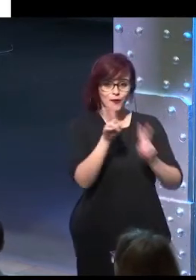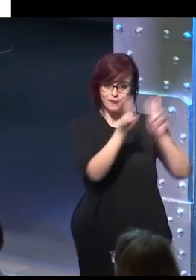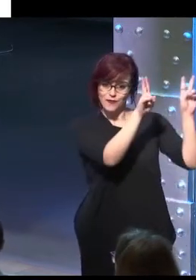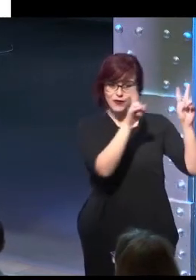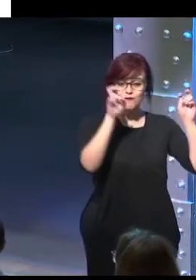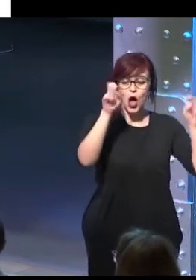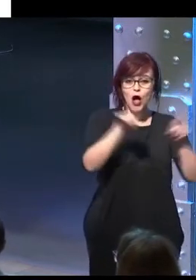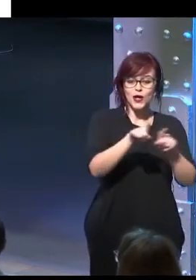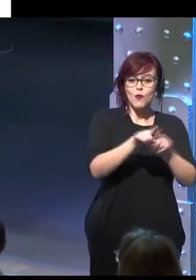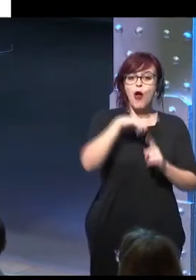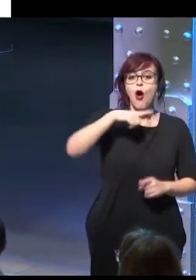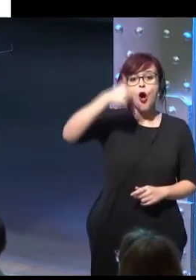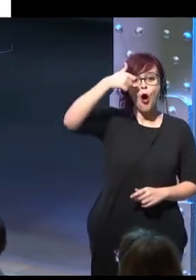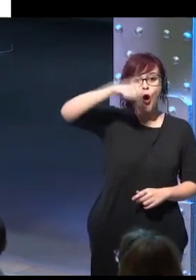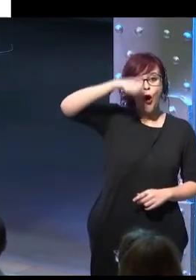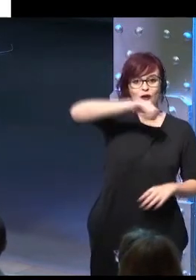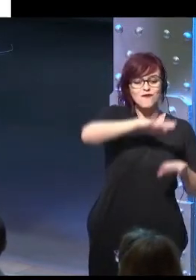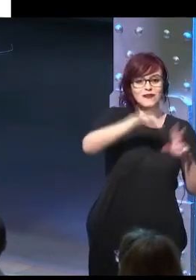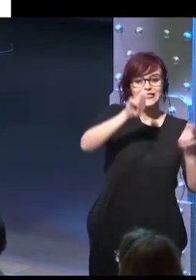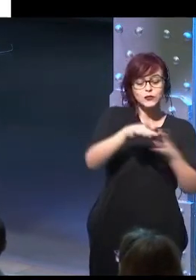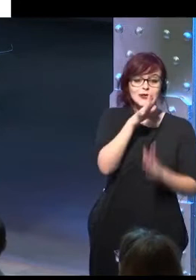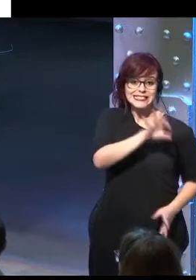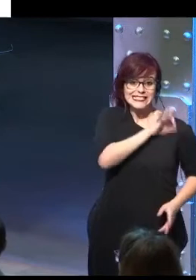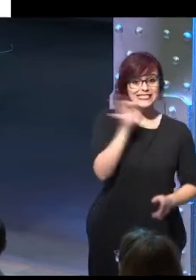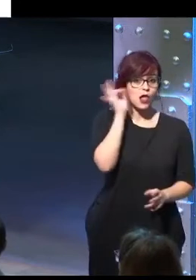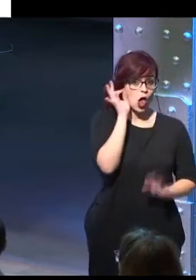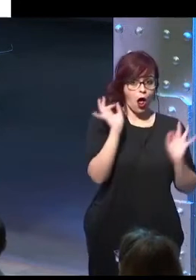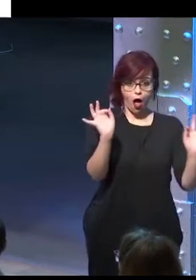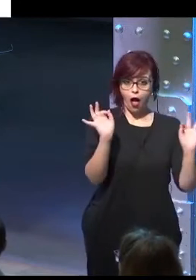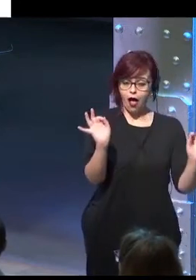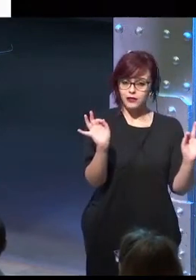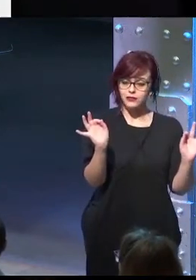there's one lady there. And the